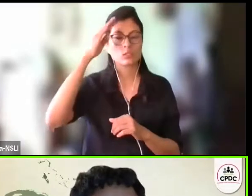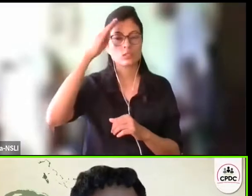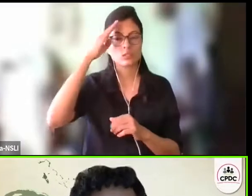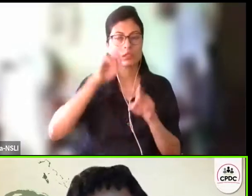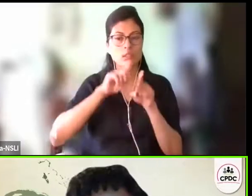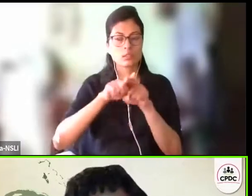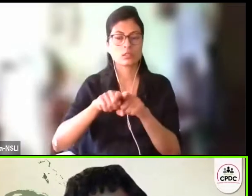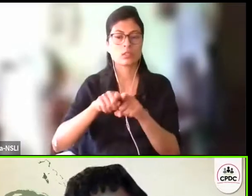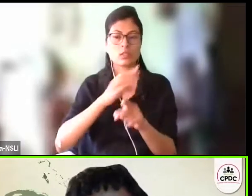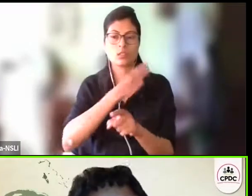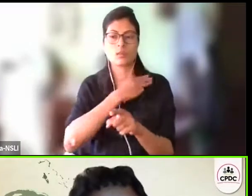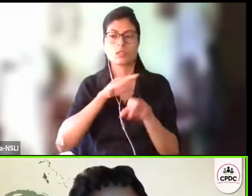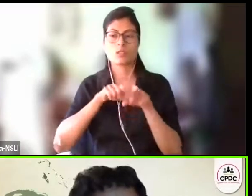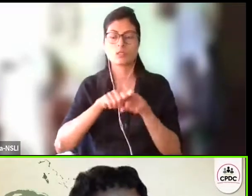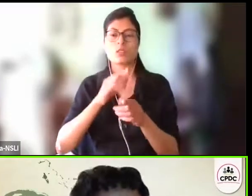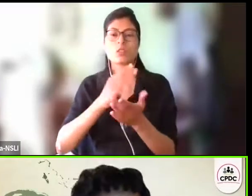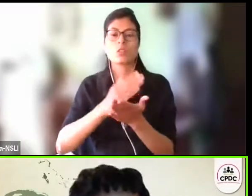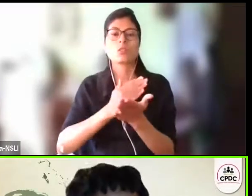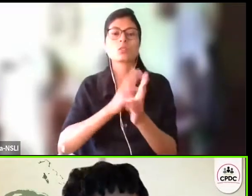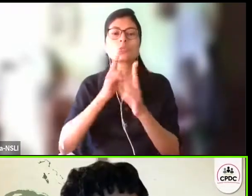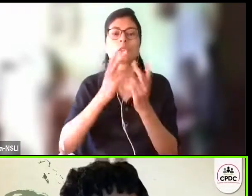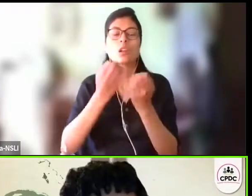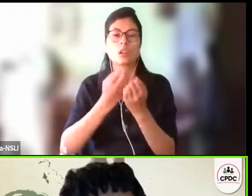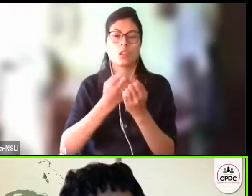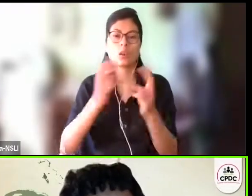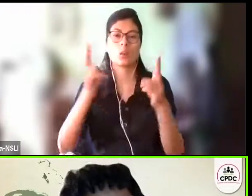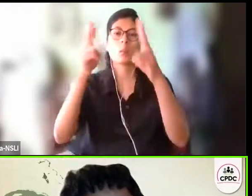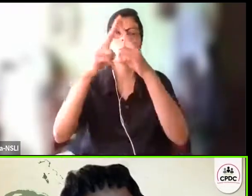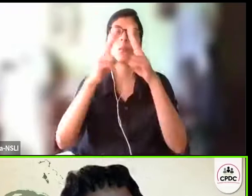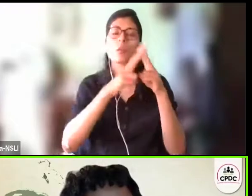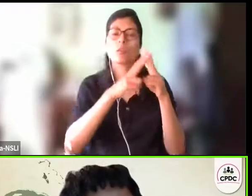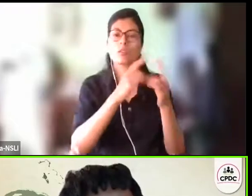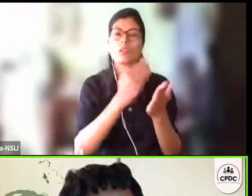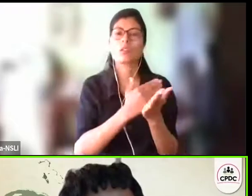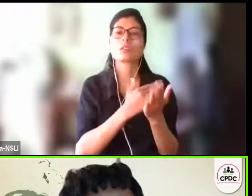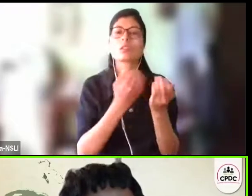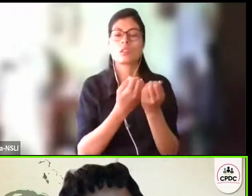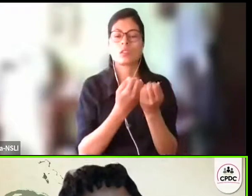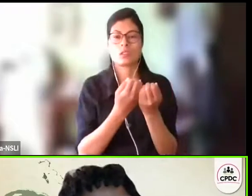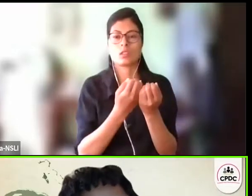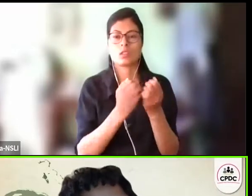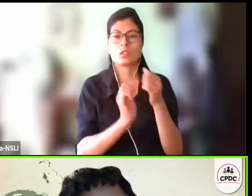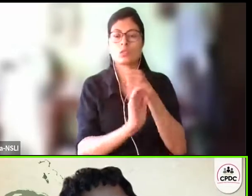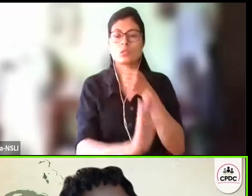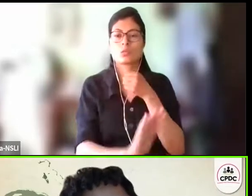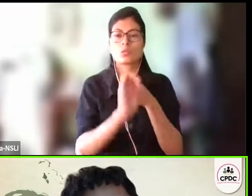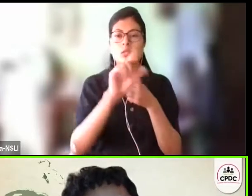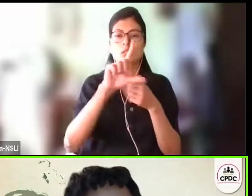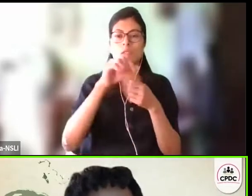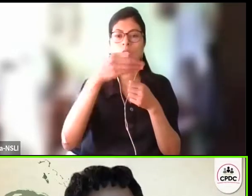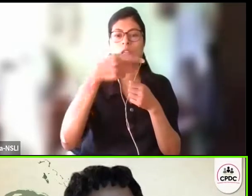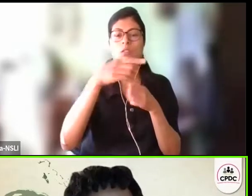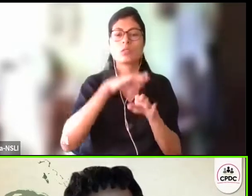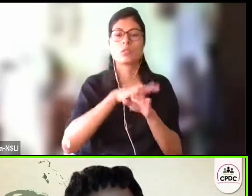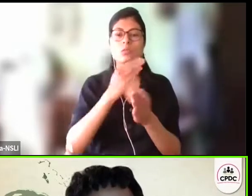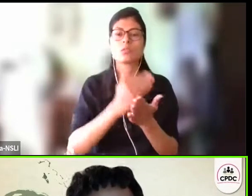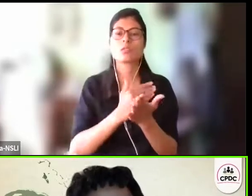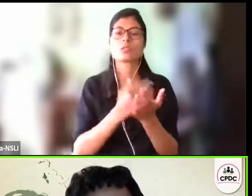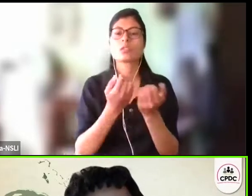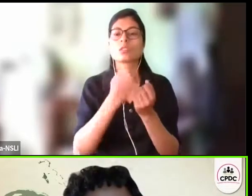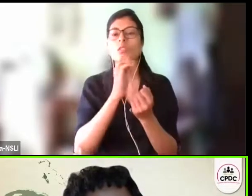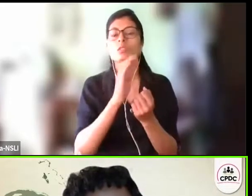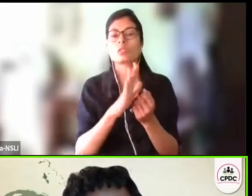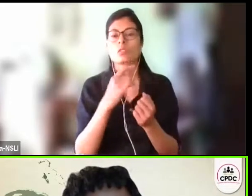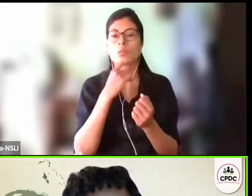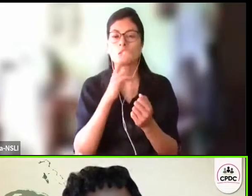So often we talk about climate risk and finance as a new thing to the region, but technically in name it is, but we've